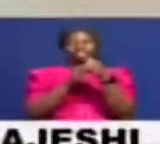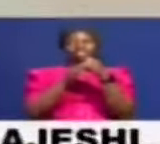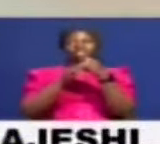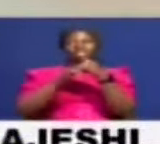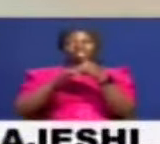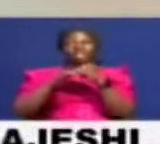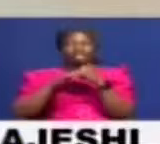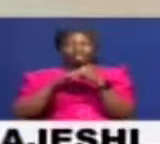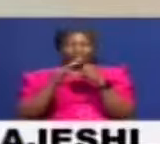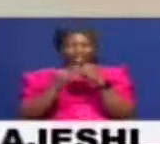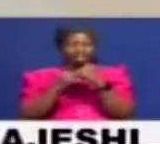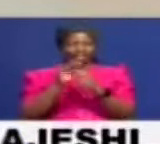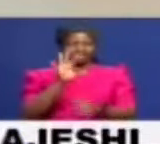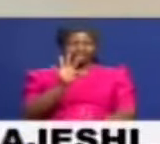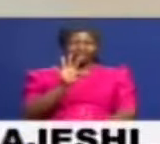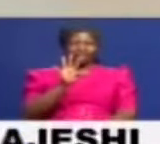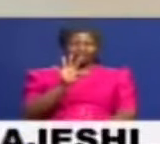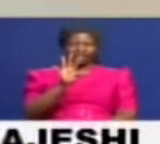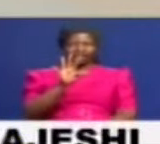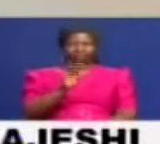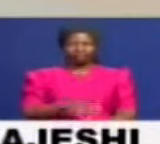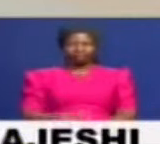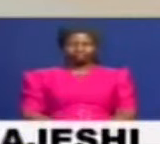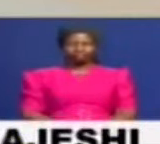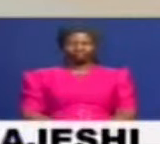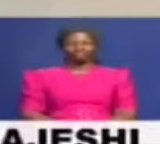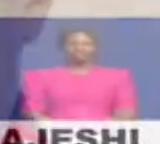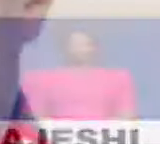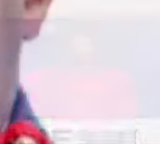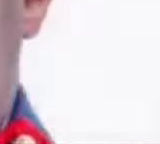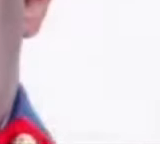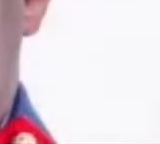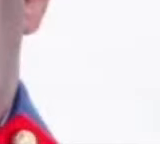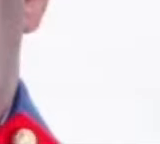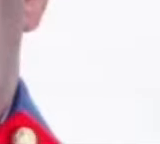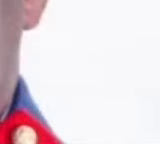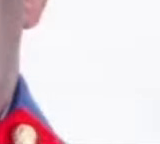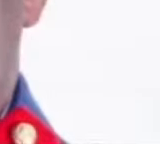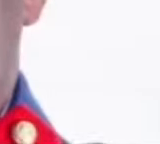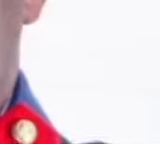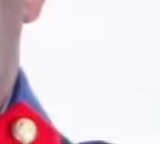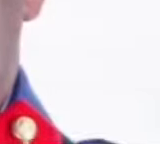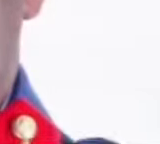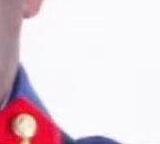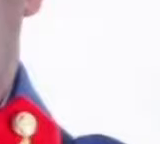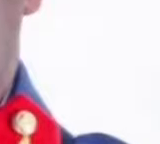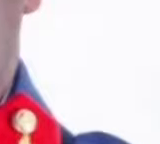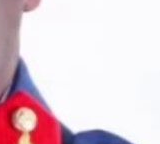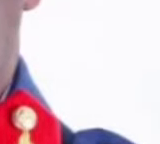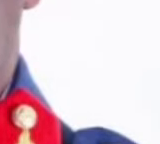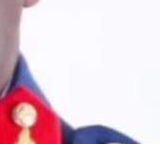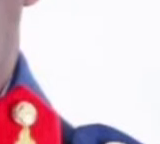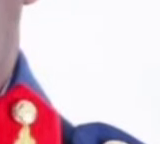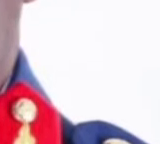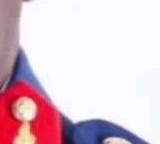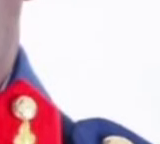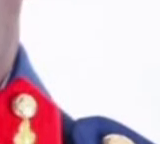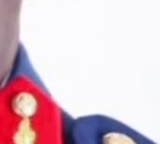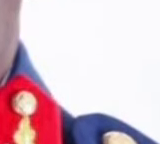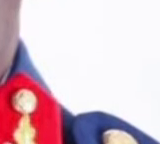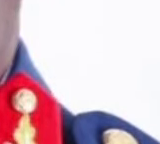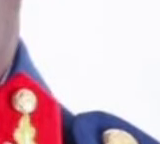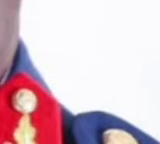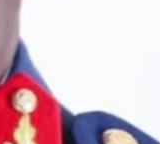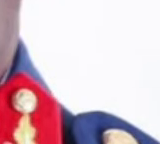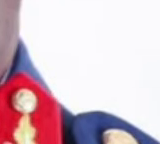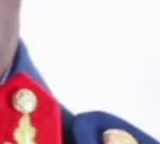sorrow, we pray to the Almighty to grant the solace to the grieving families, as well as peaceful rest to